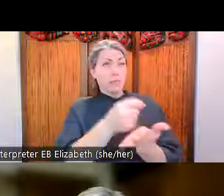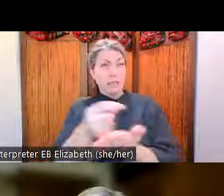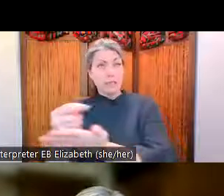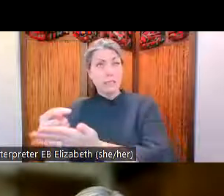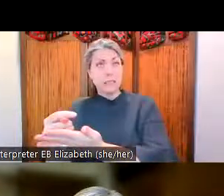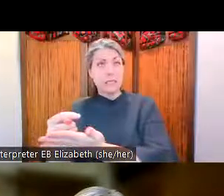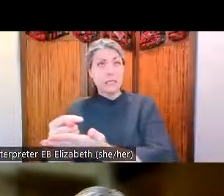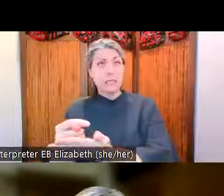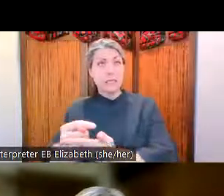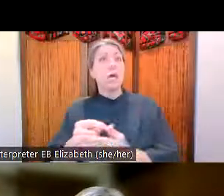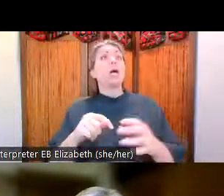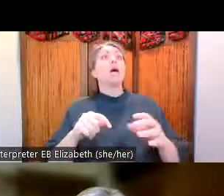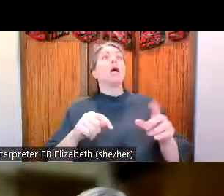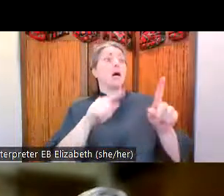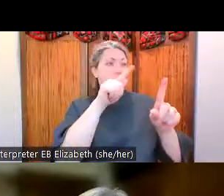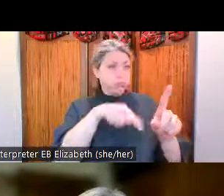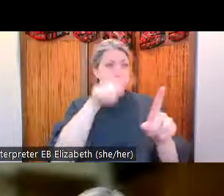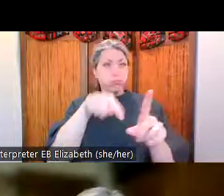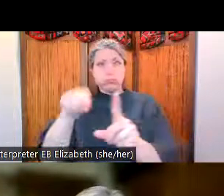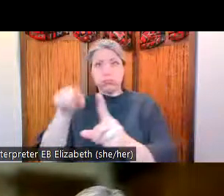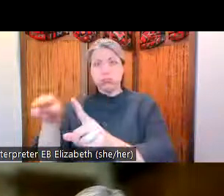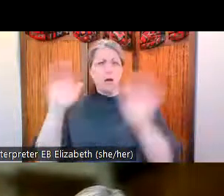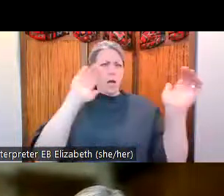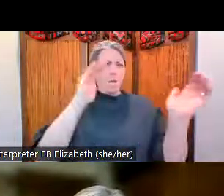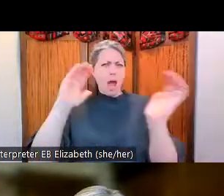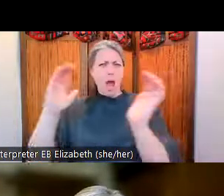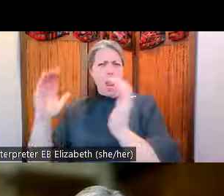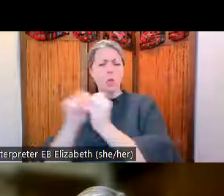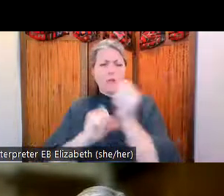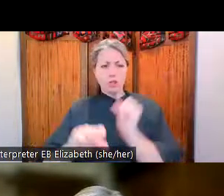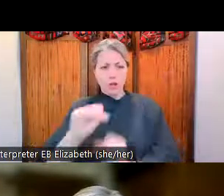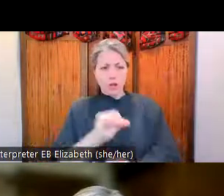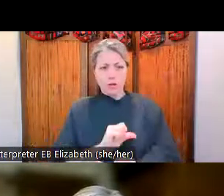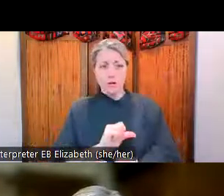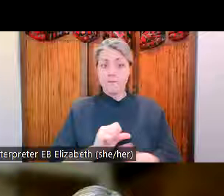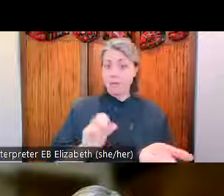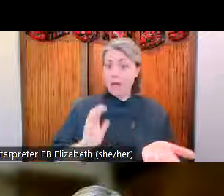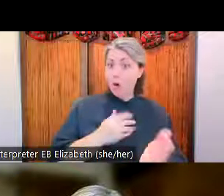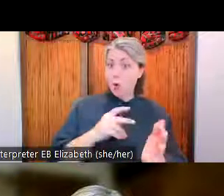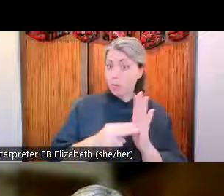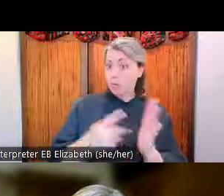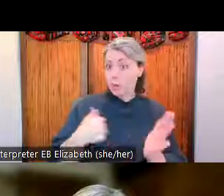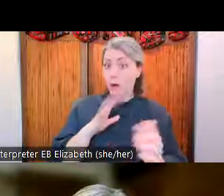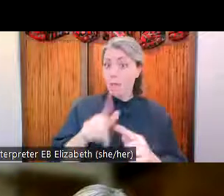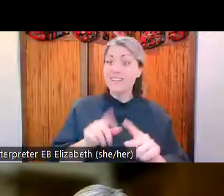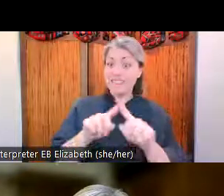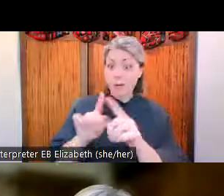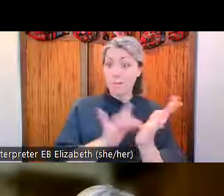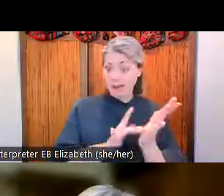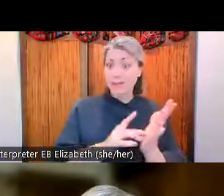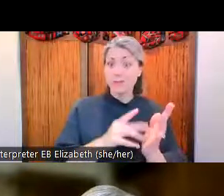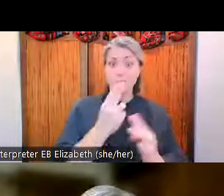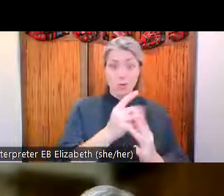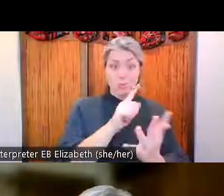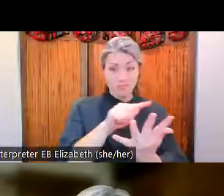against the other. So for our purposes, this might be different medications for treatment of ADHD.